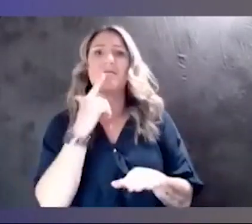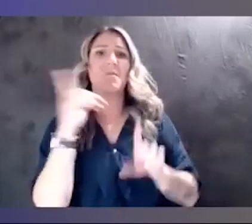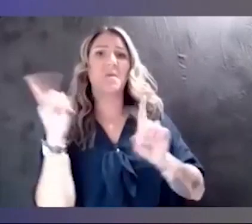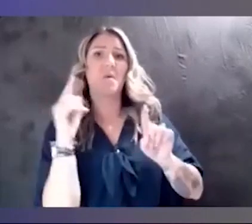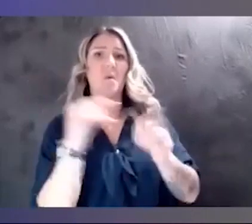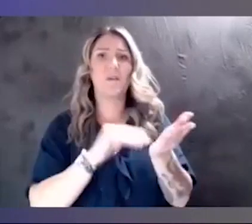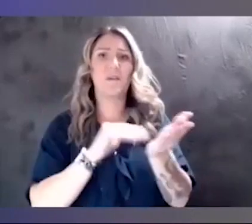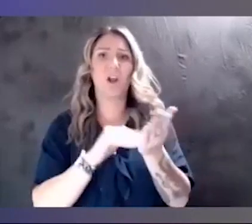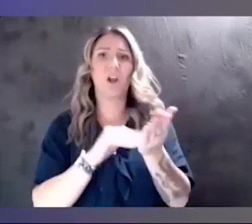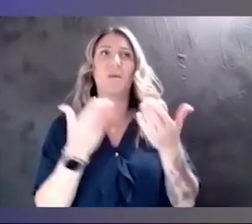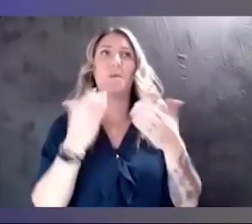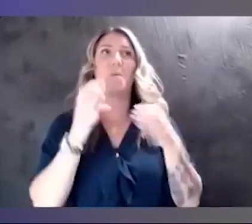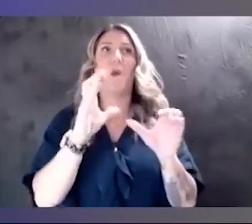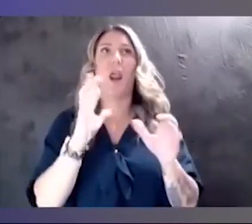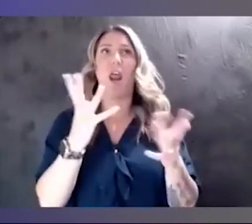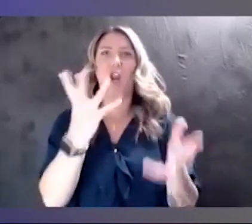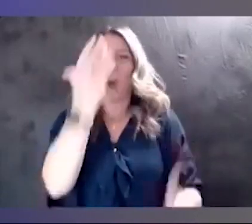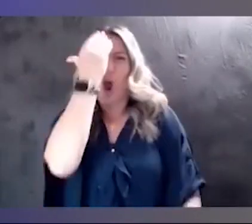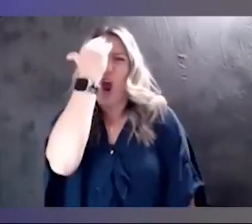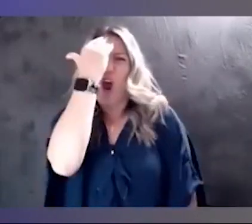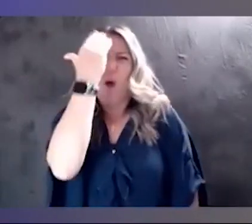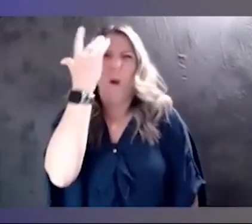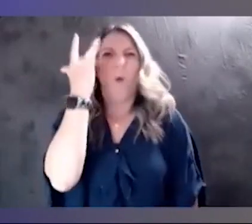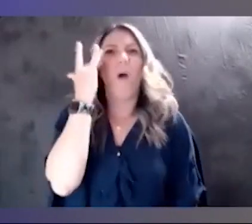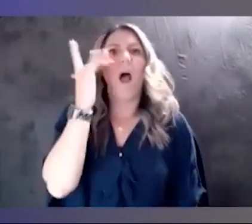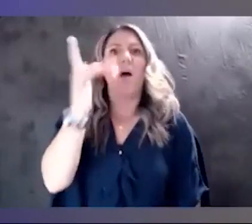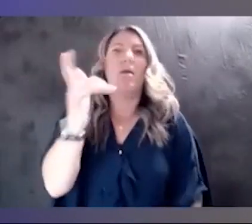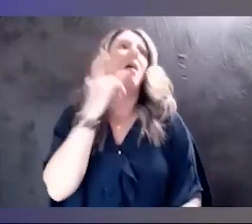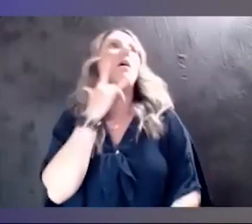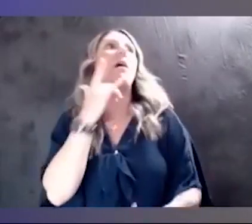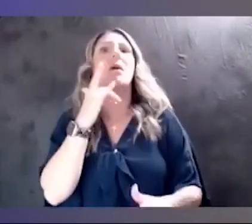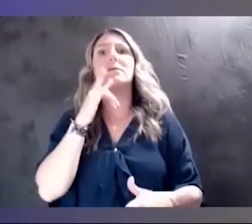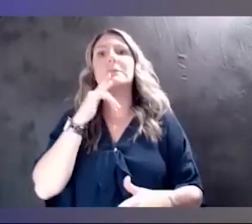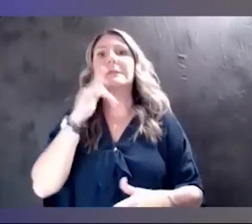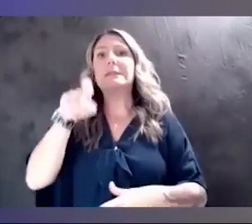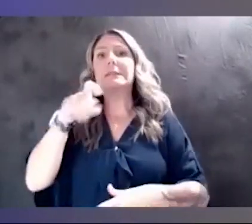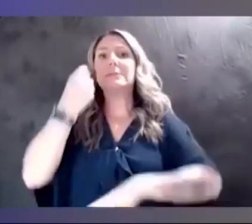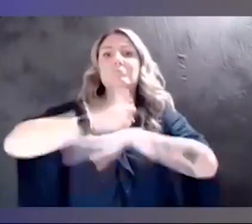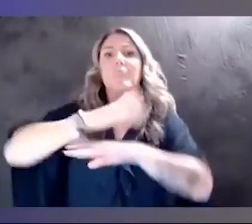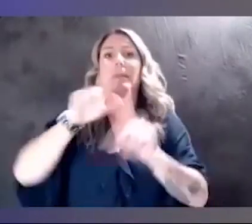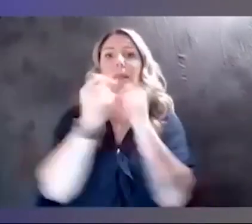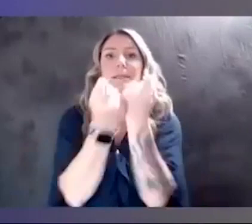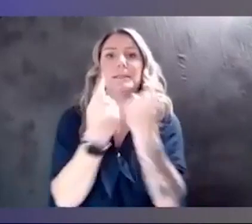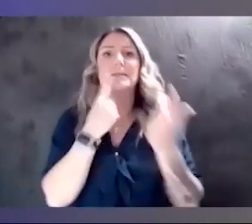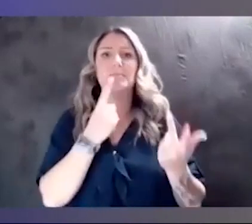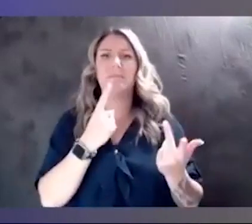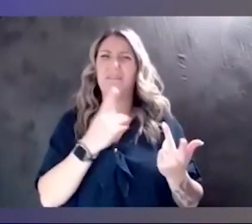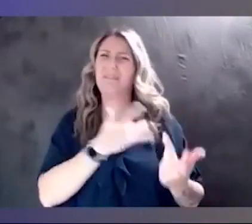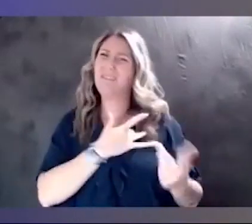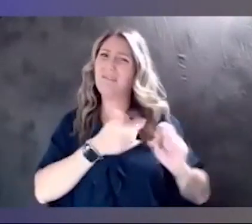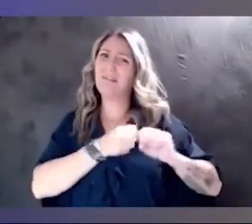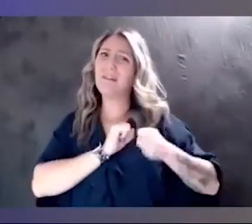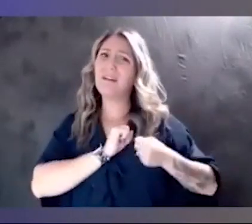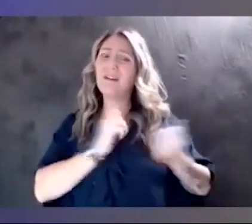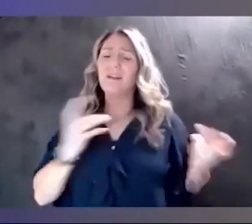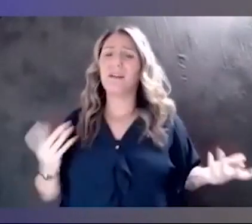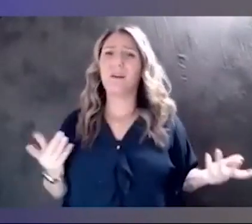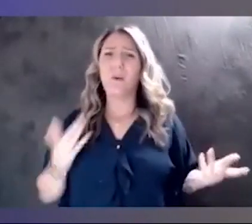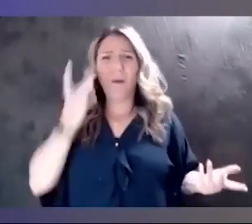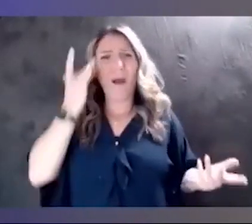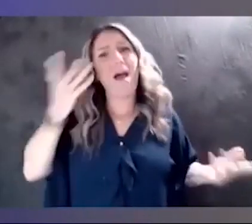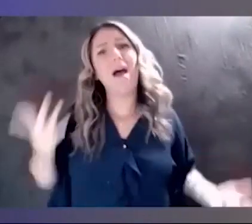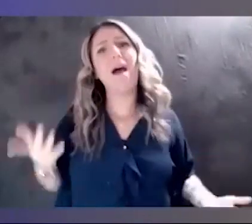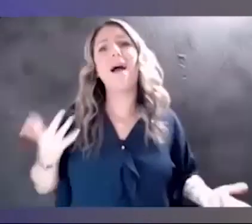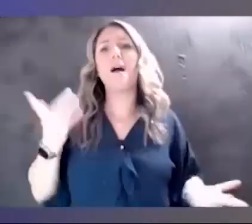want to know, because they don't want to be that index case that shuts down a team. And I find that really disheartening. I think that I've always been a proponent